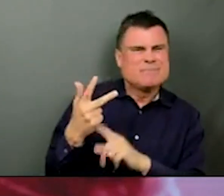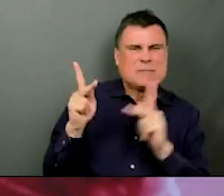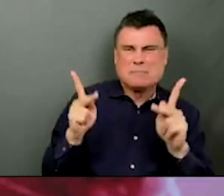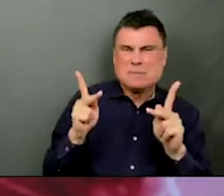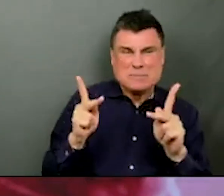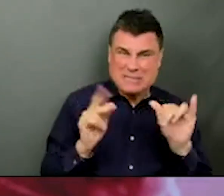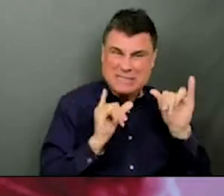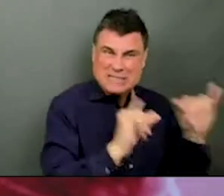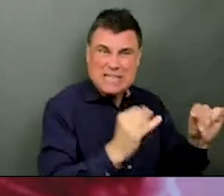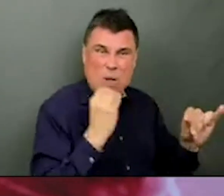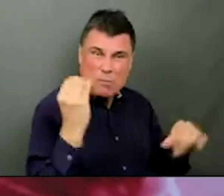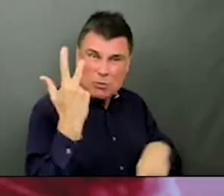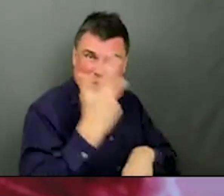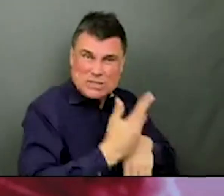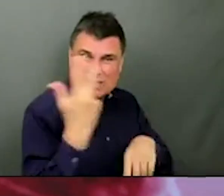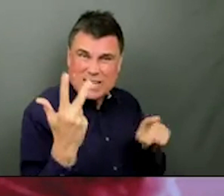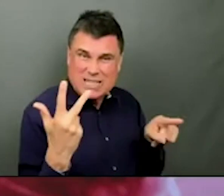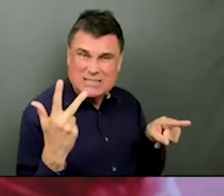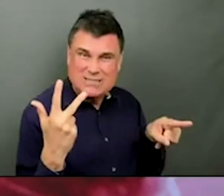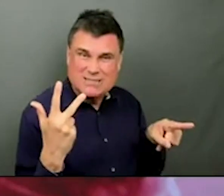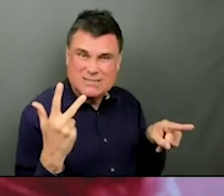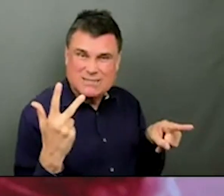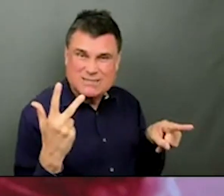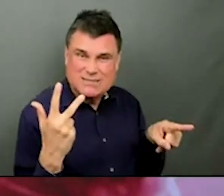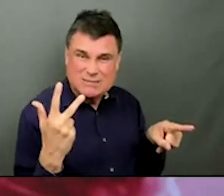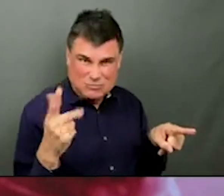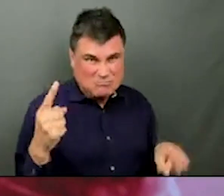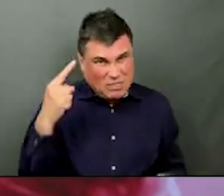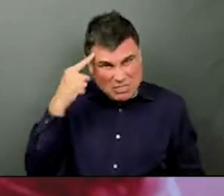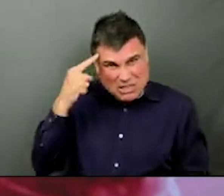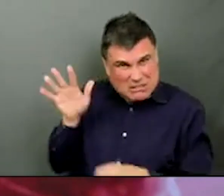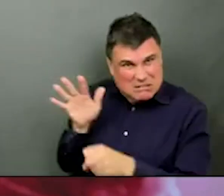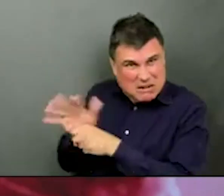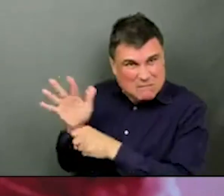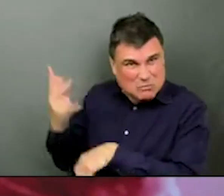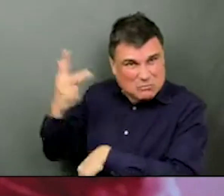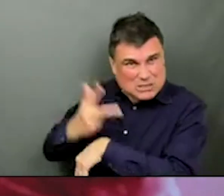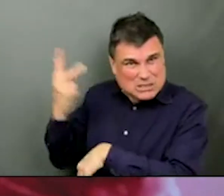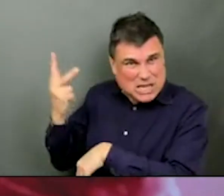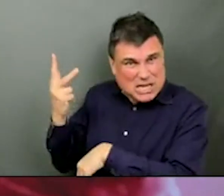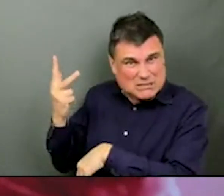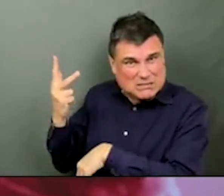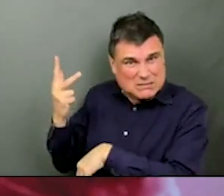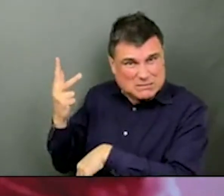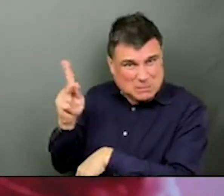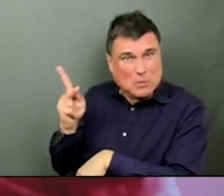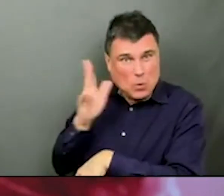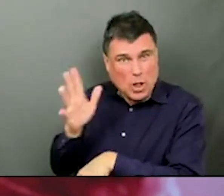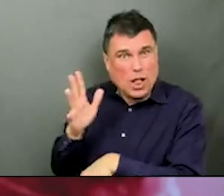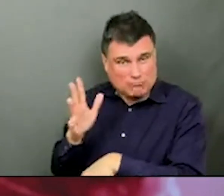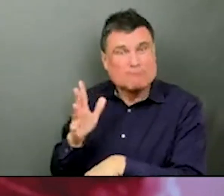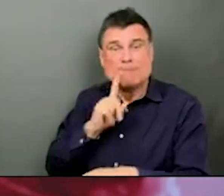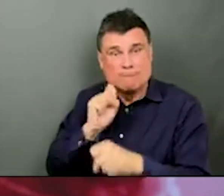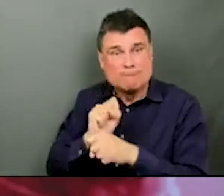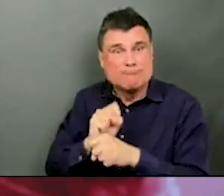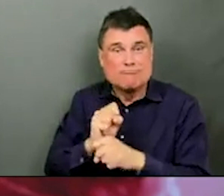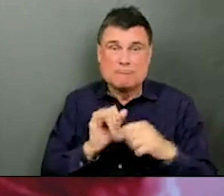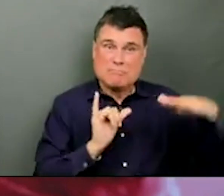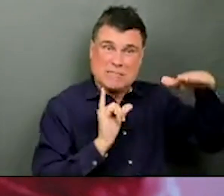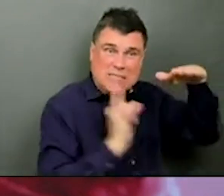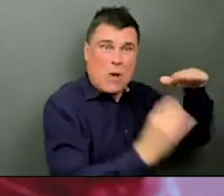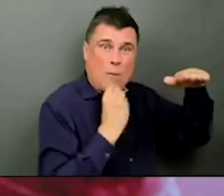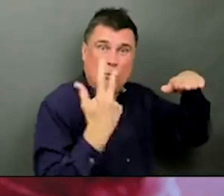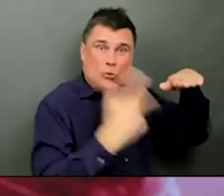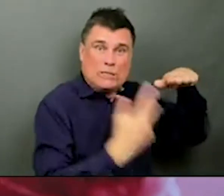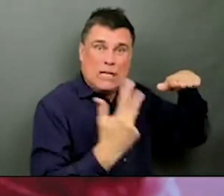remain home for an extended period of time, do you think this is actually enough to ensure that people make that decision to stay home